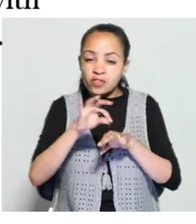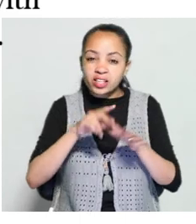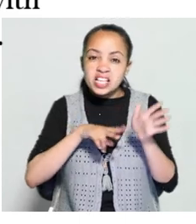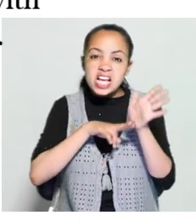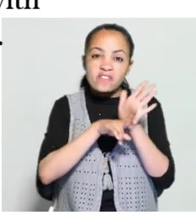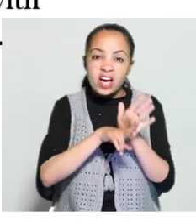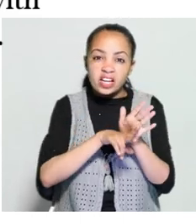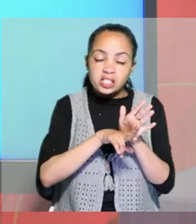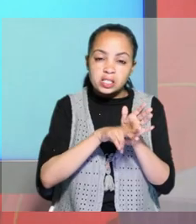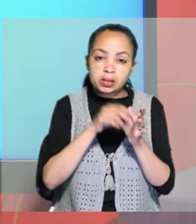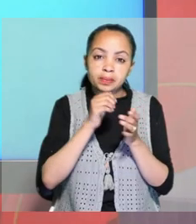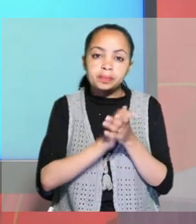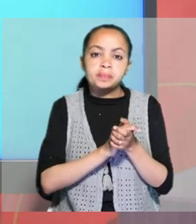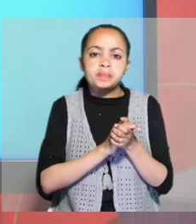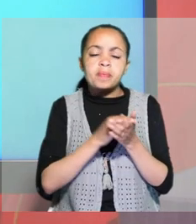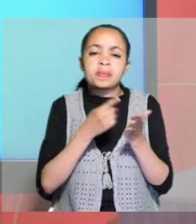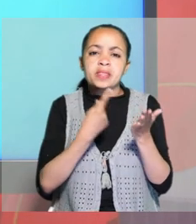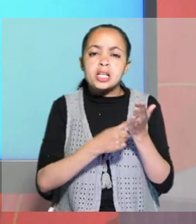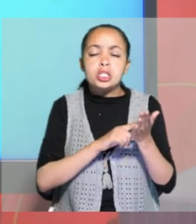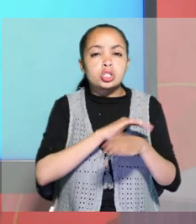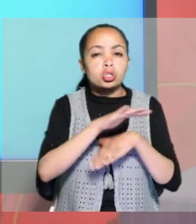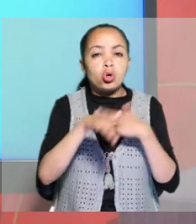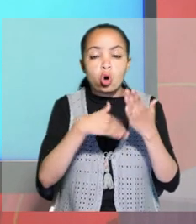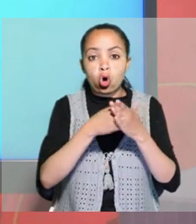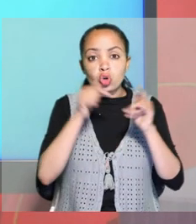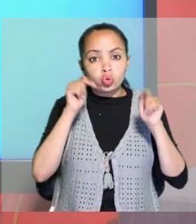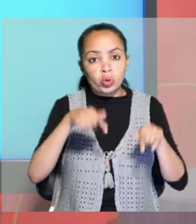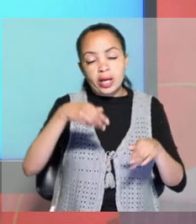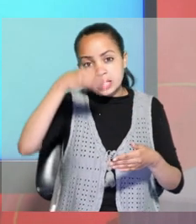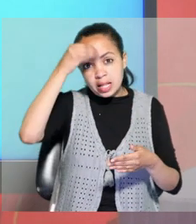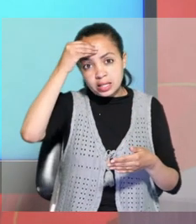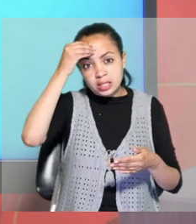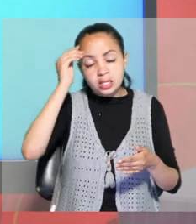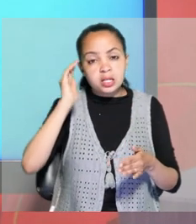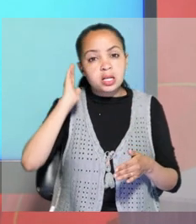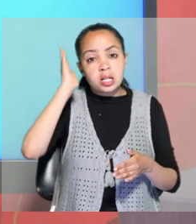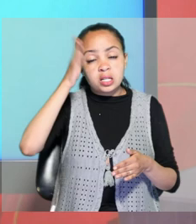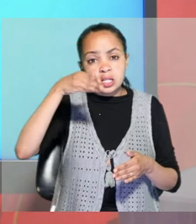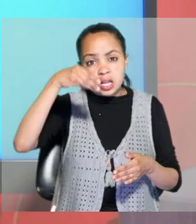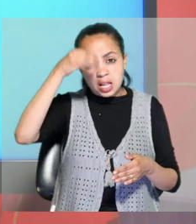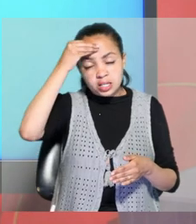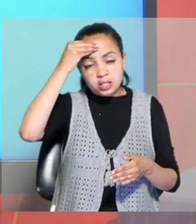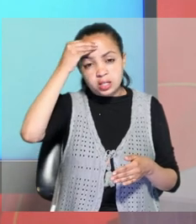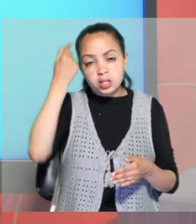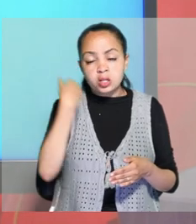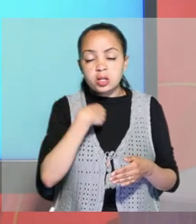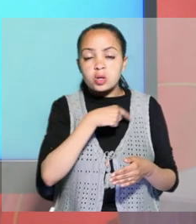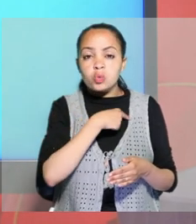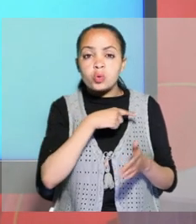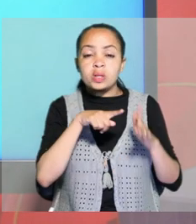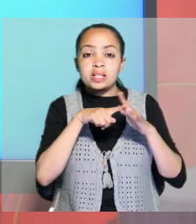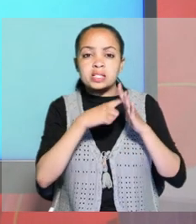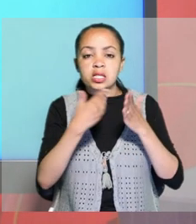virus. This is all about today's lesson. In our coming lesson, we will